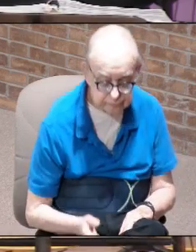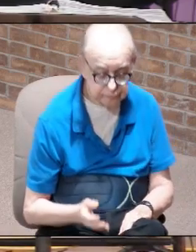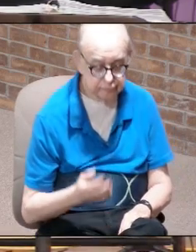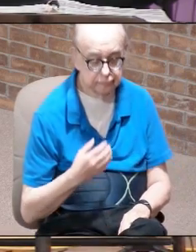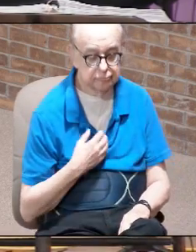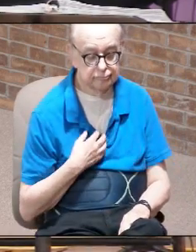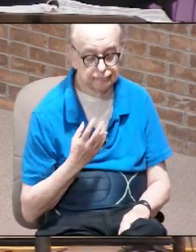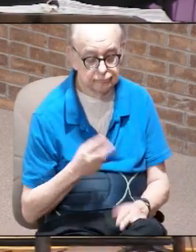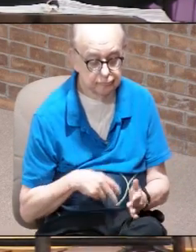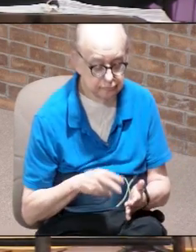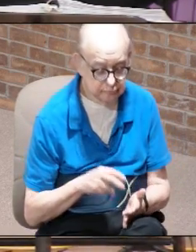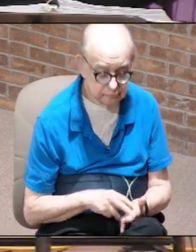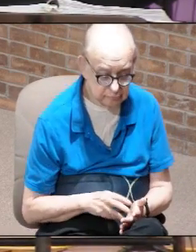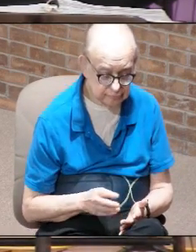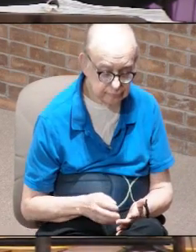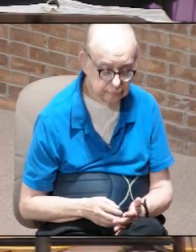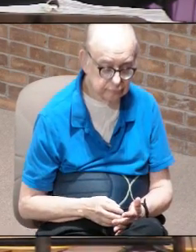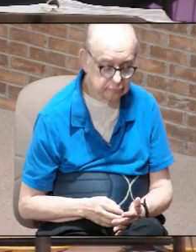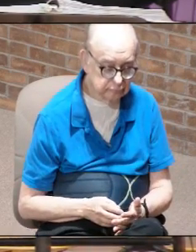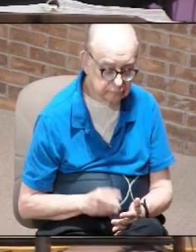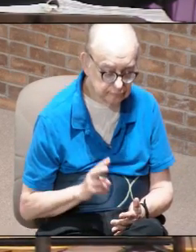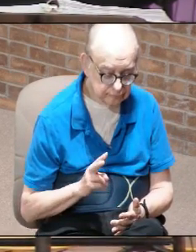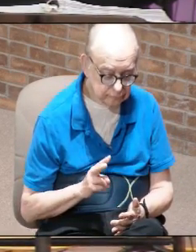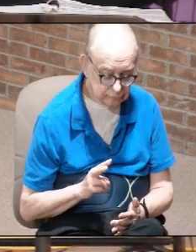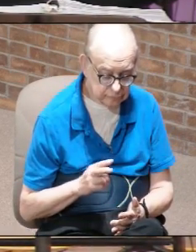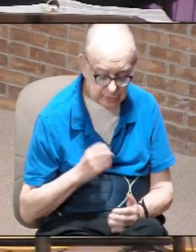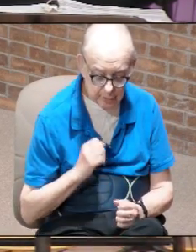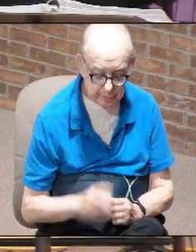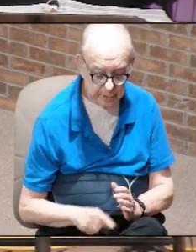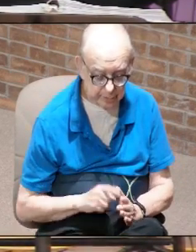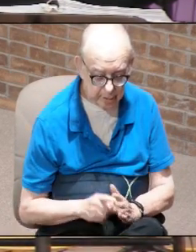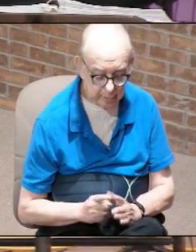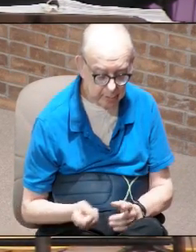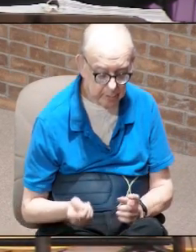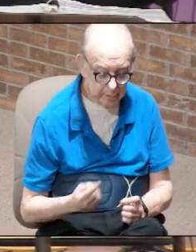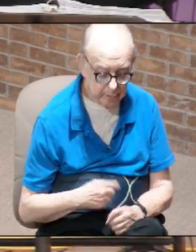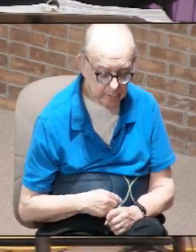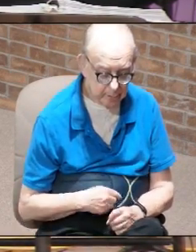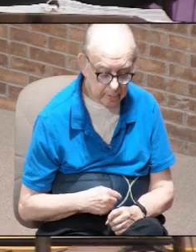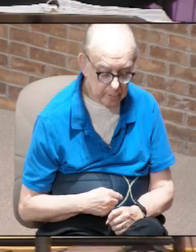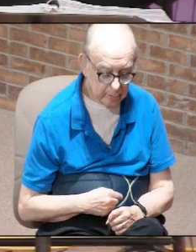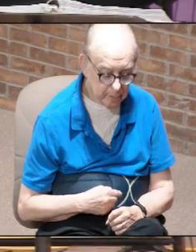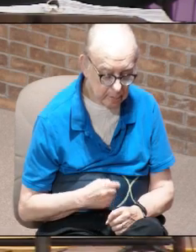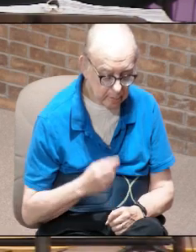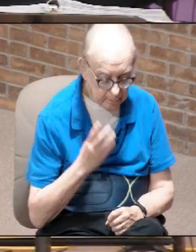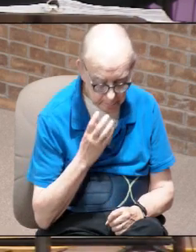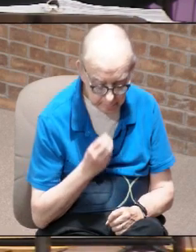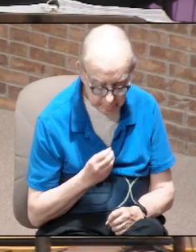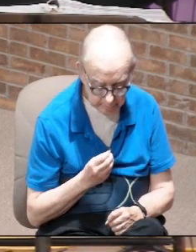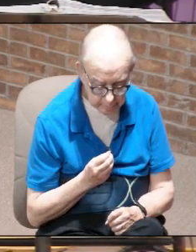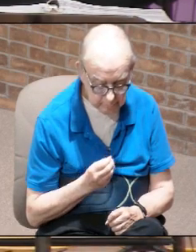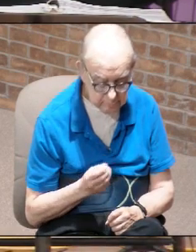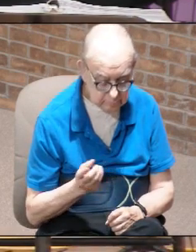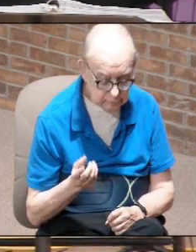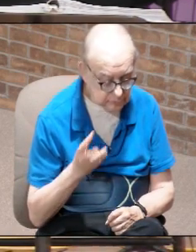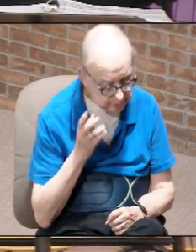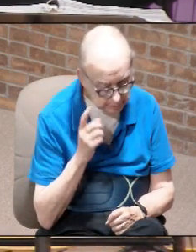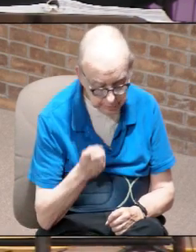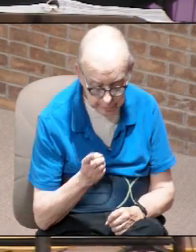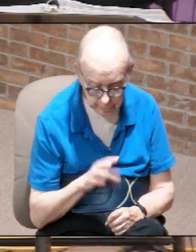I had to give up 2 blessed hours of sleep to come listen to you. Oh, come listen to God.